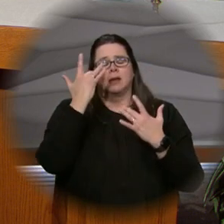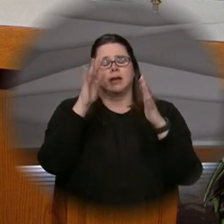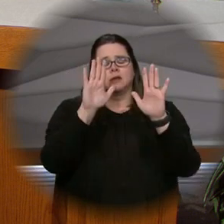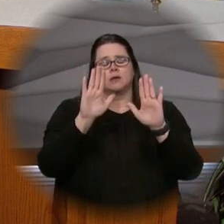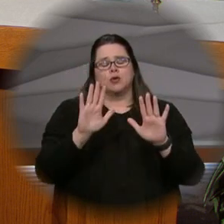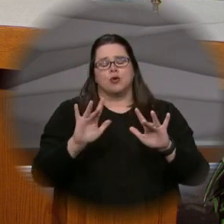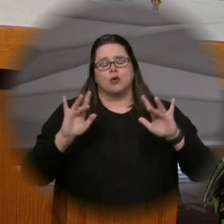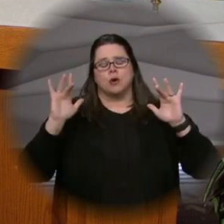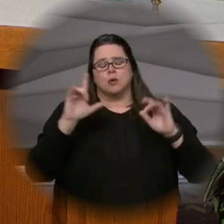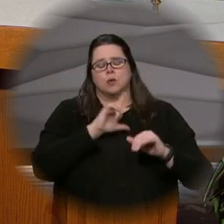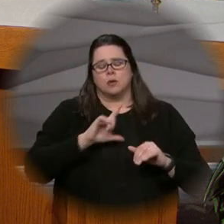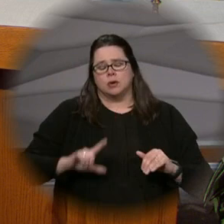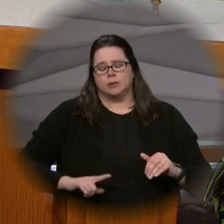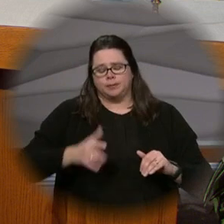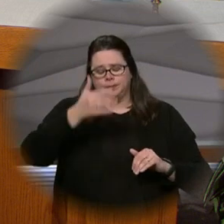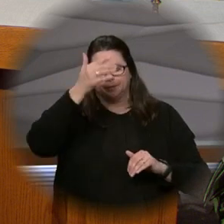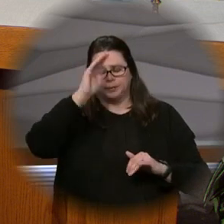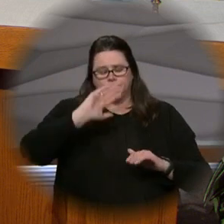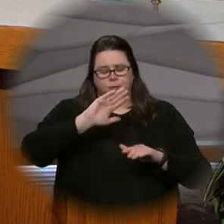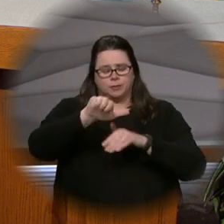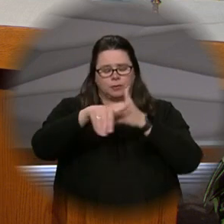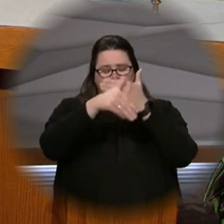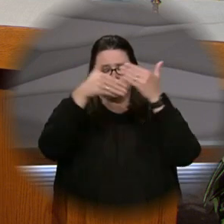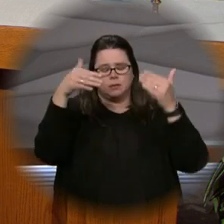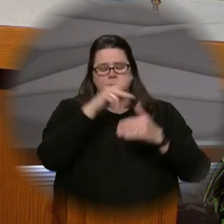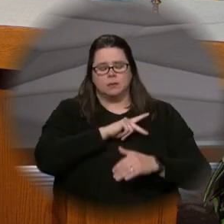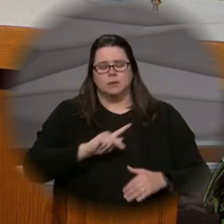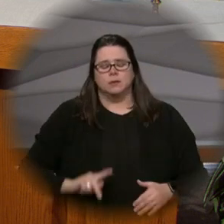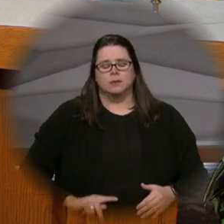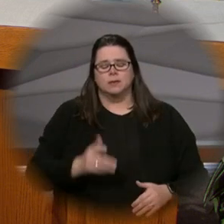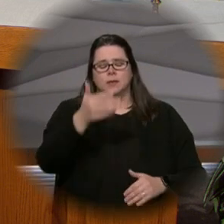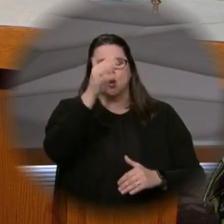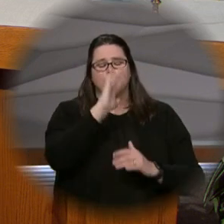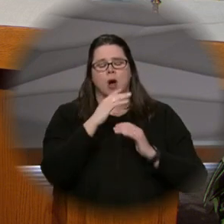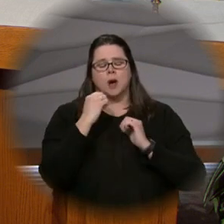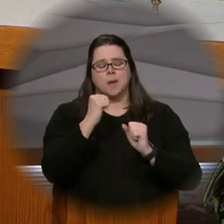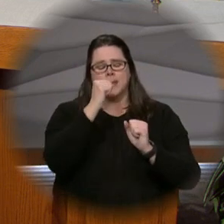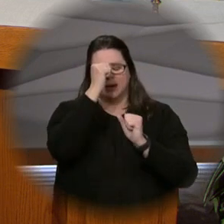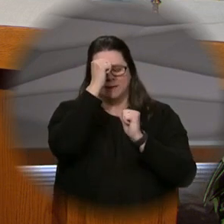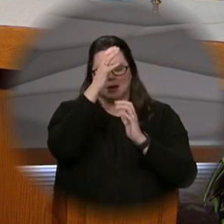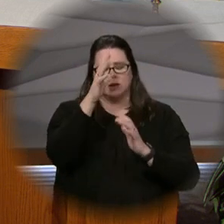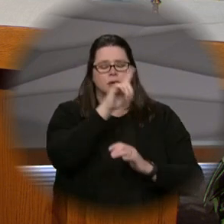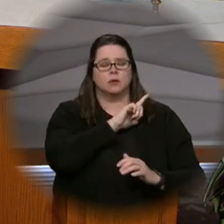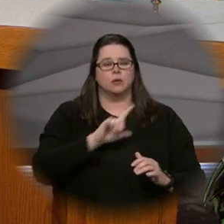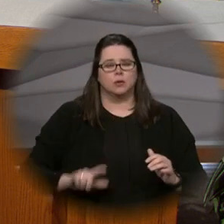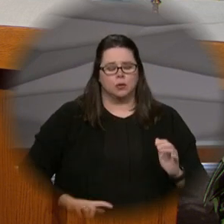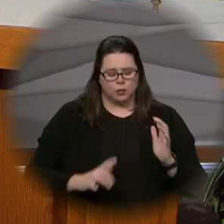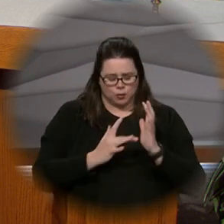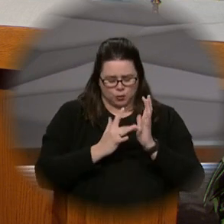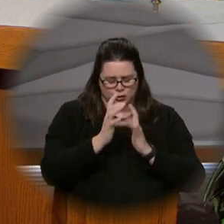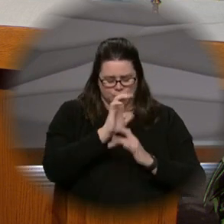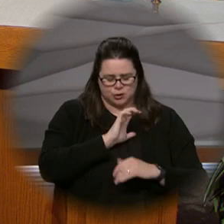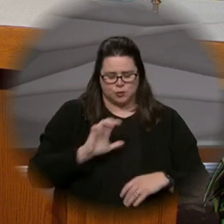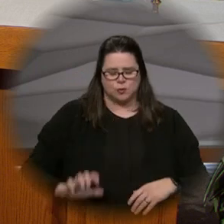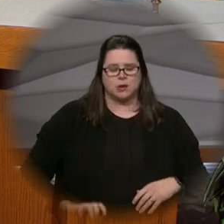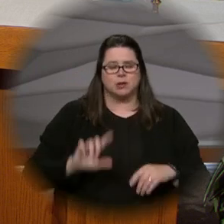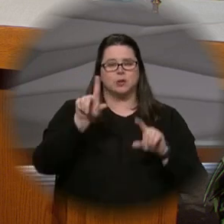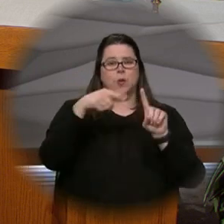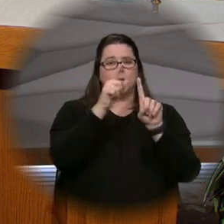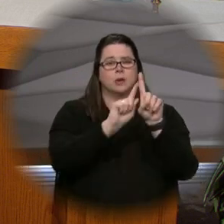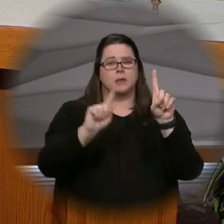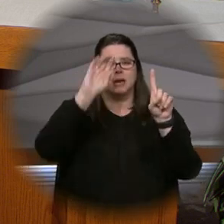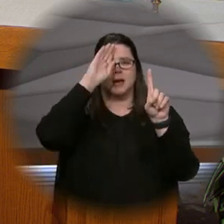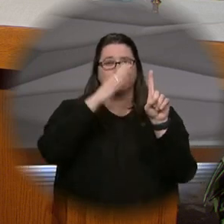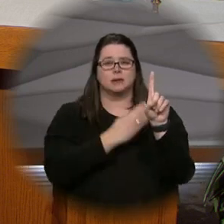give you thanks for your great glory. Lord God, Heavenly King, O God, Almighty Father, Lord Jesus